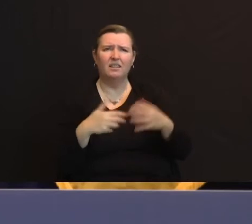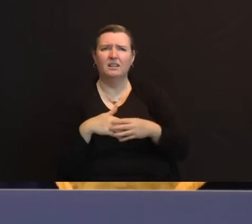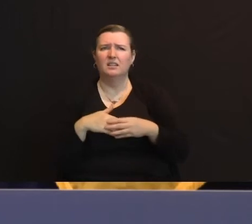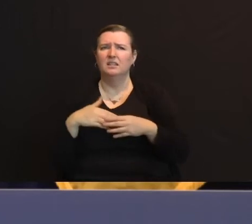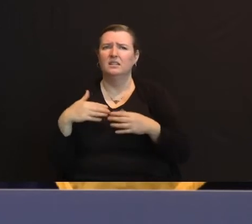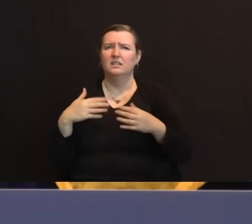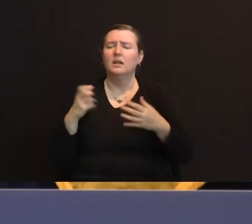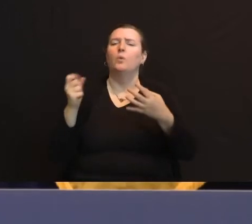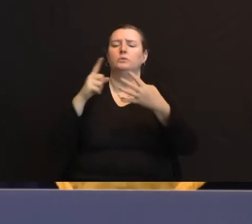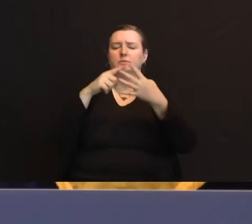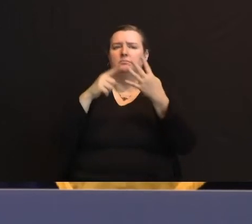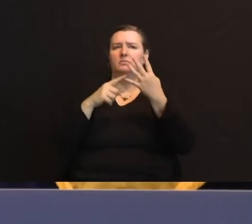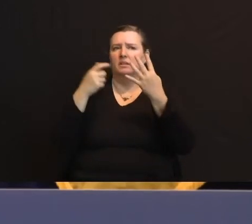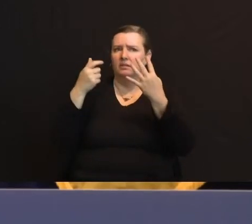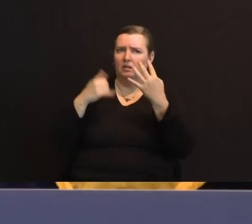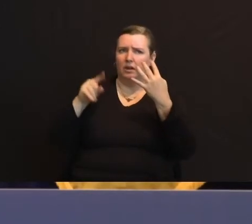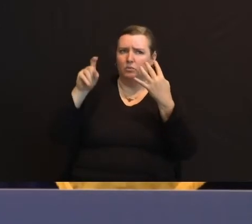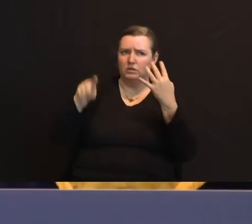question in a second.